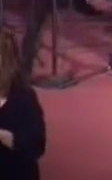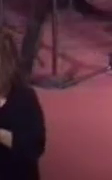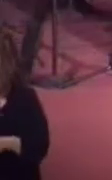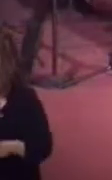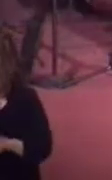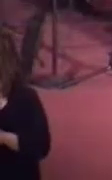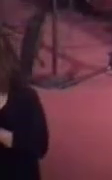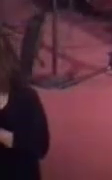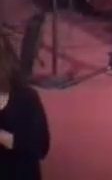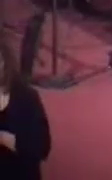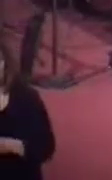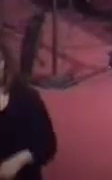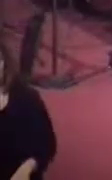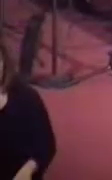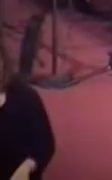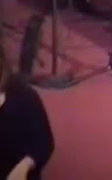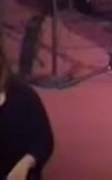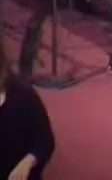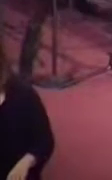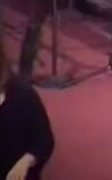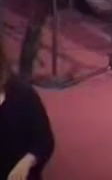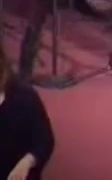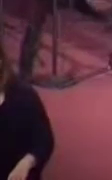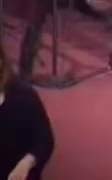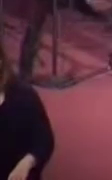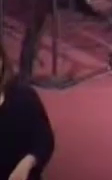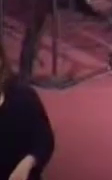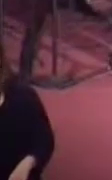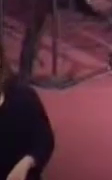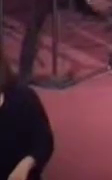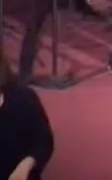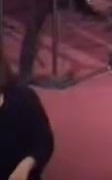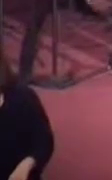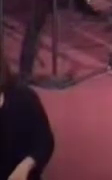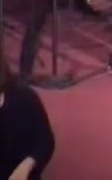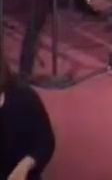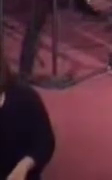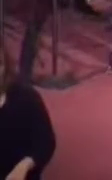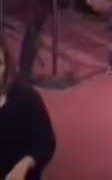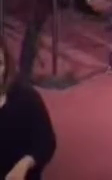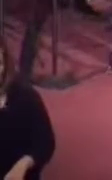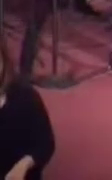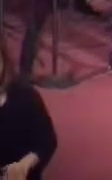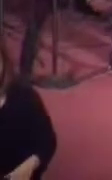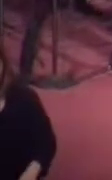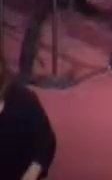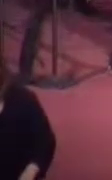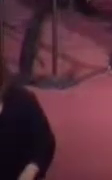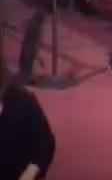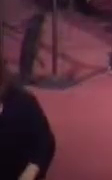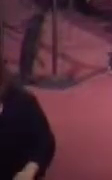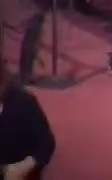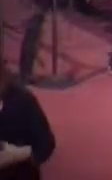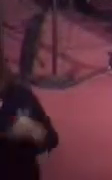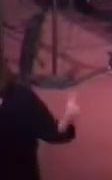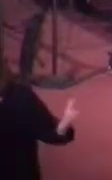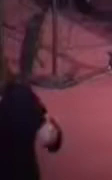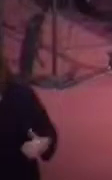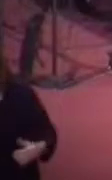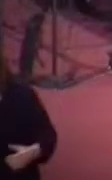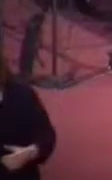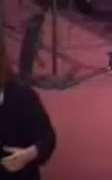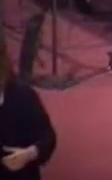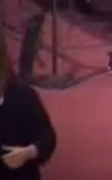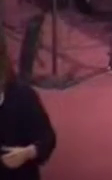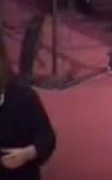anybody feel bad for the lions? Like, I read this story, and I'm like, oh, man, the lions. I mean, they're starving, you know what I mean? And there's a bunch of them, and they're not eating